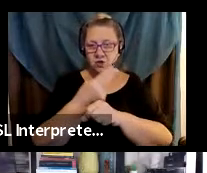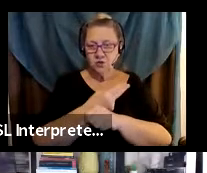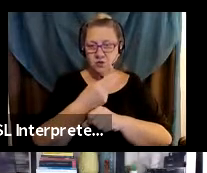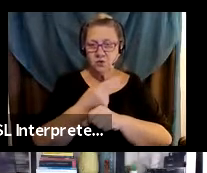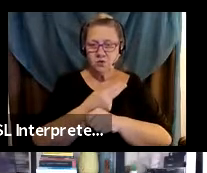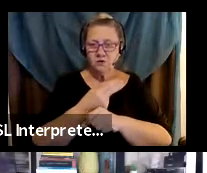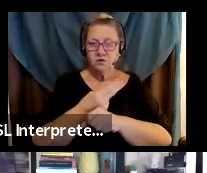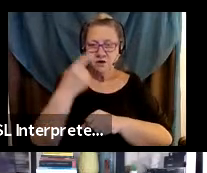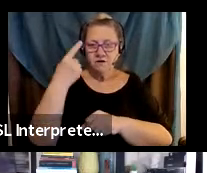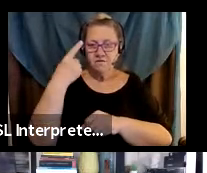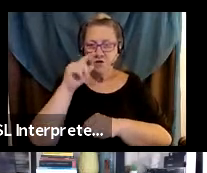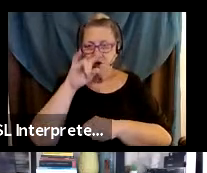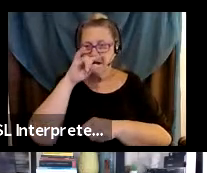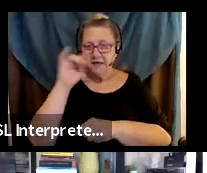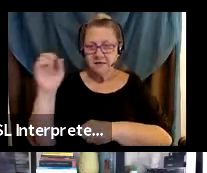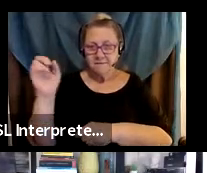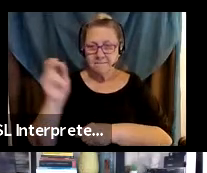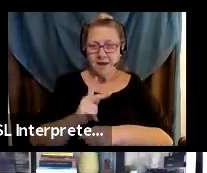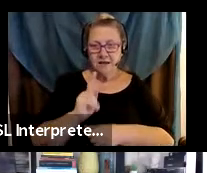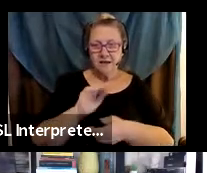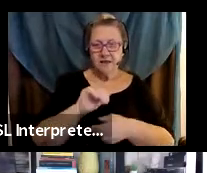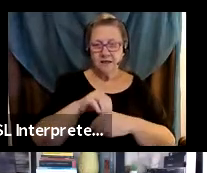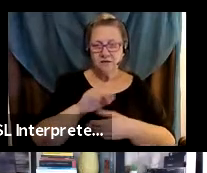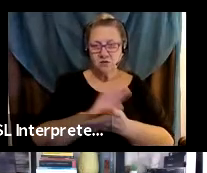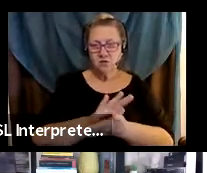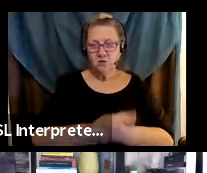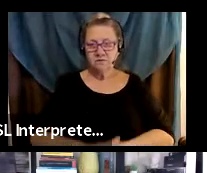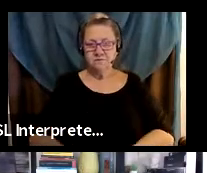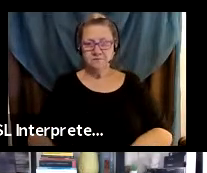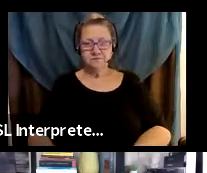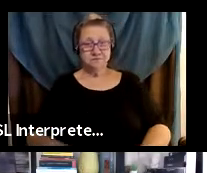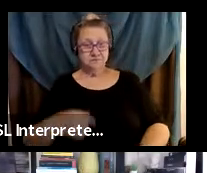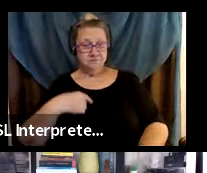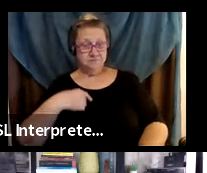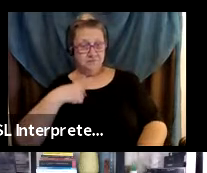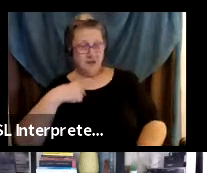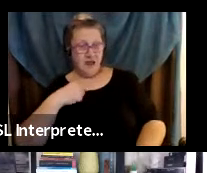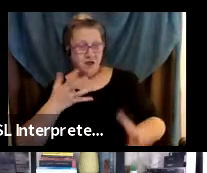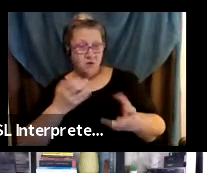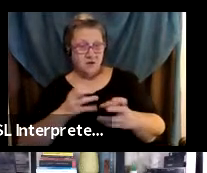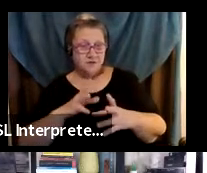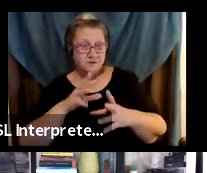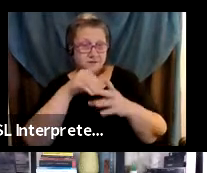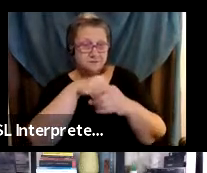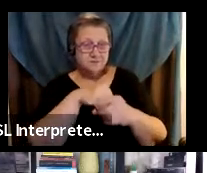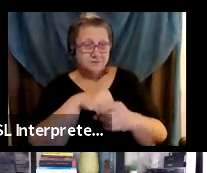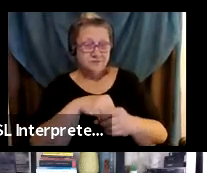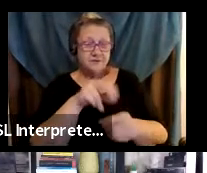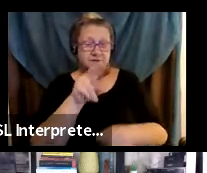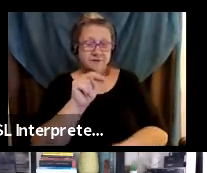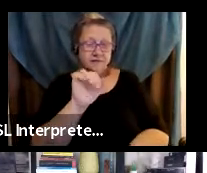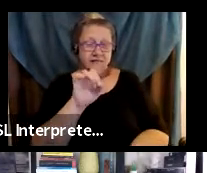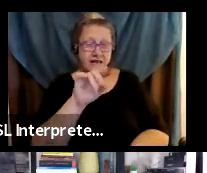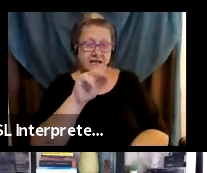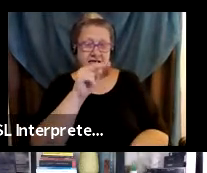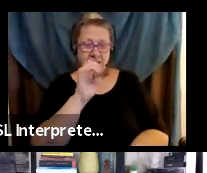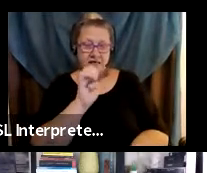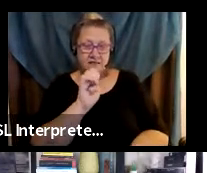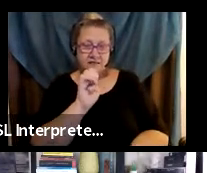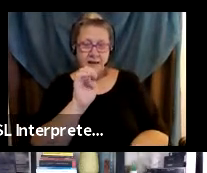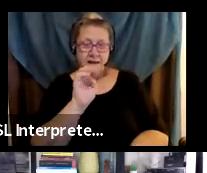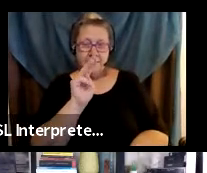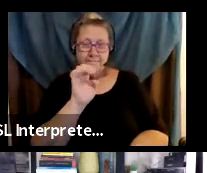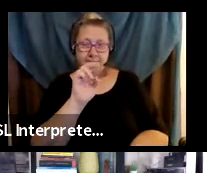back in school, because that's so incredibly important. And I want to jump in and add to that in the fact that,